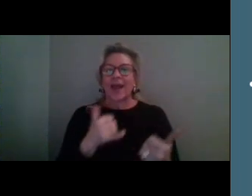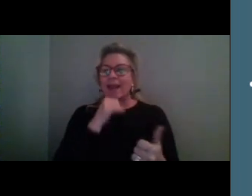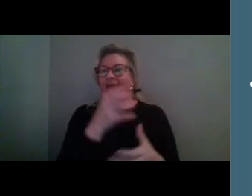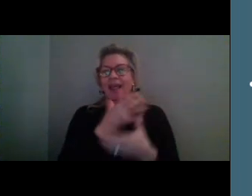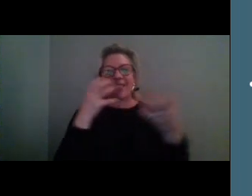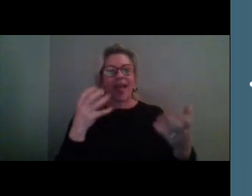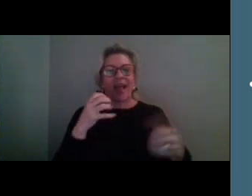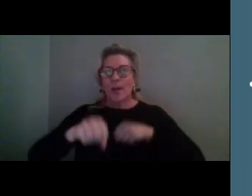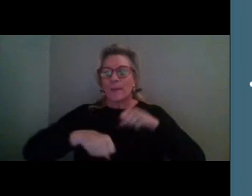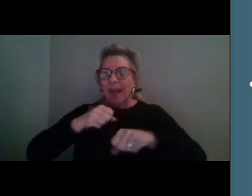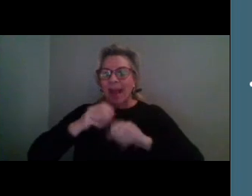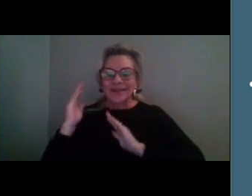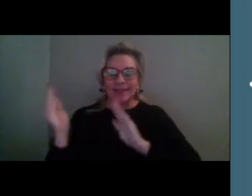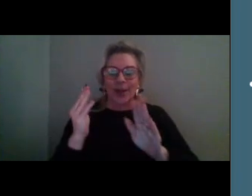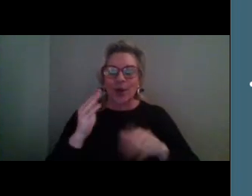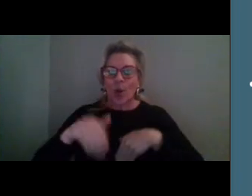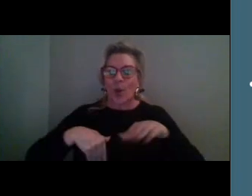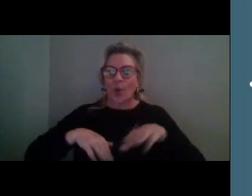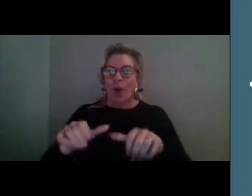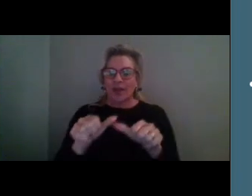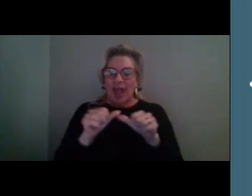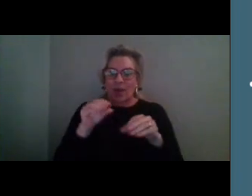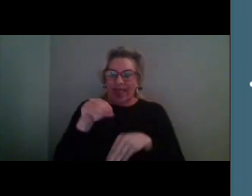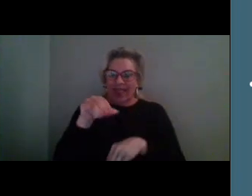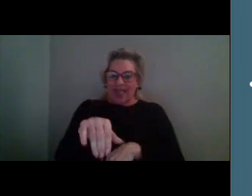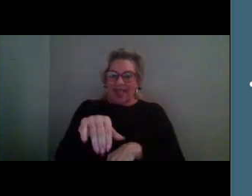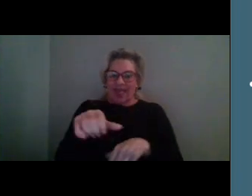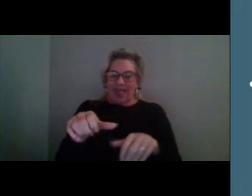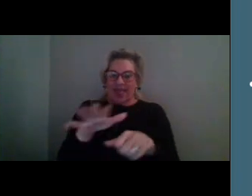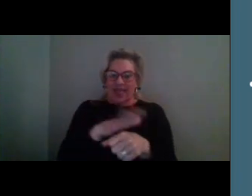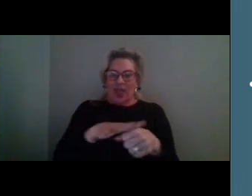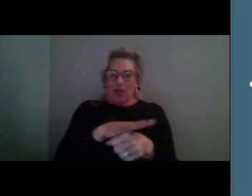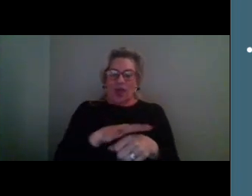and pedestrian facilities in that area.